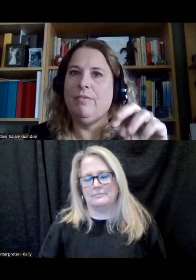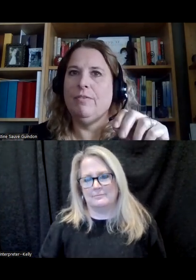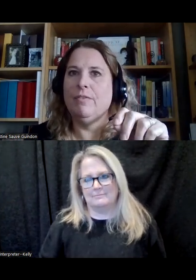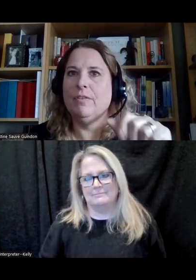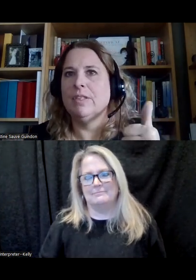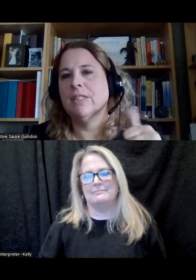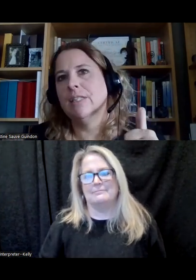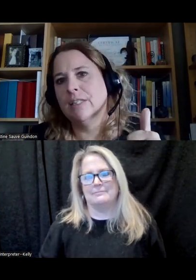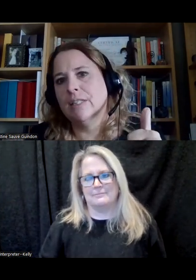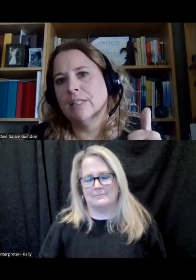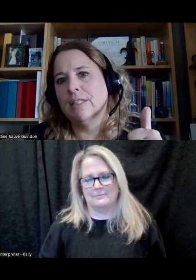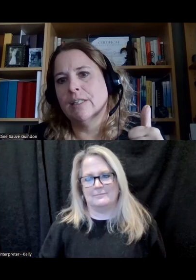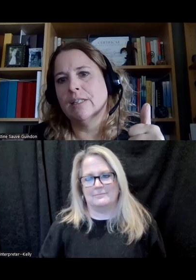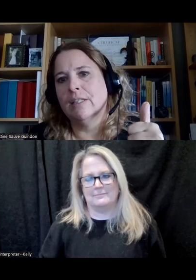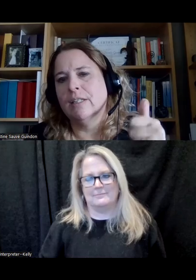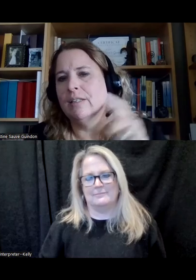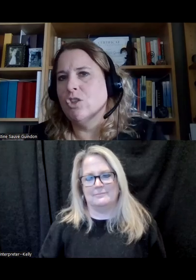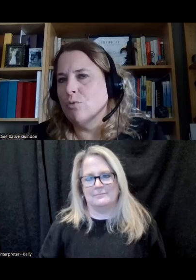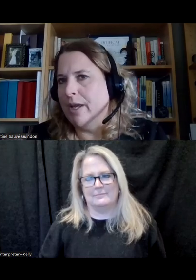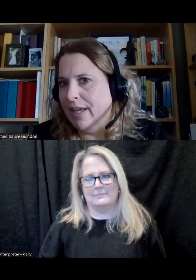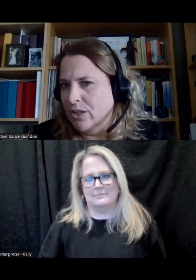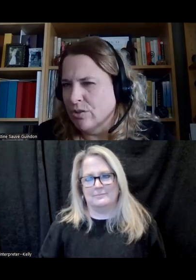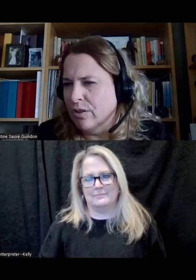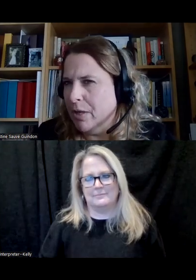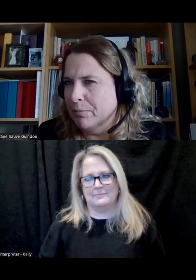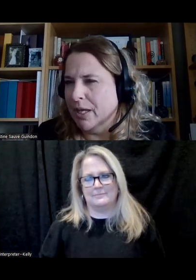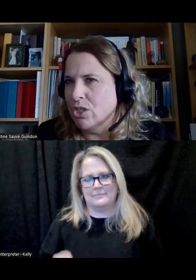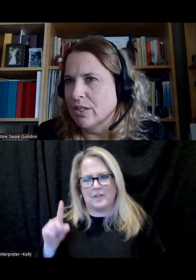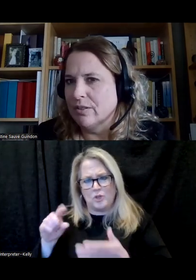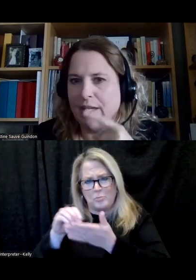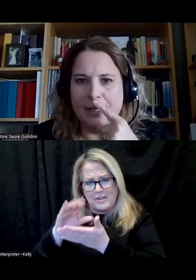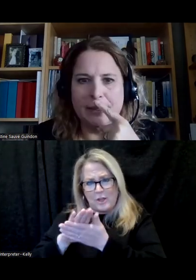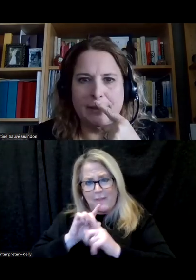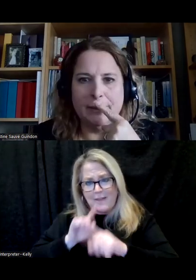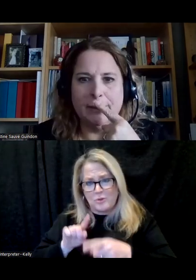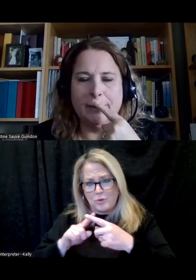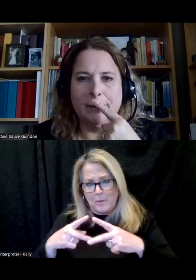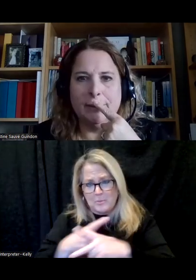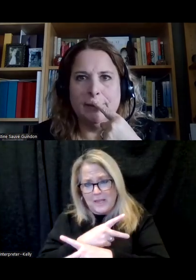9, 10. Did you write the answer to the multiplication yet?